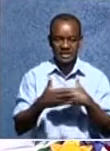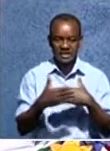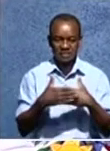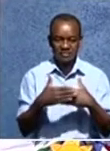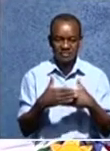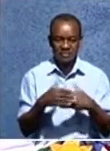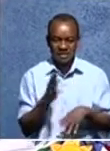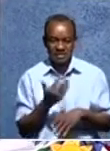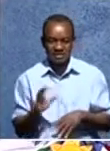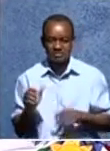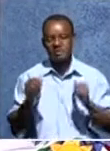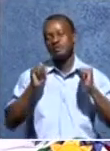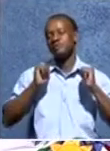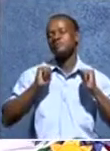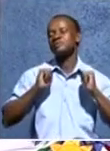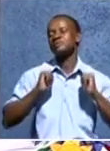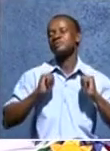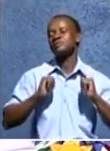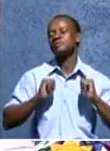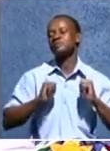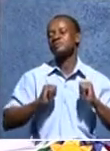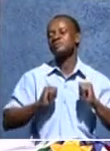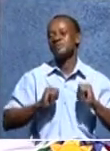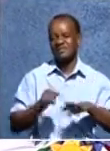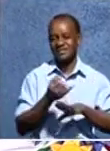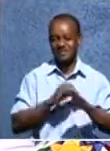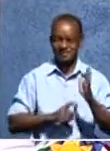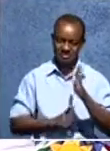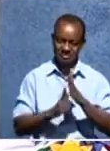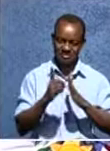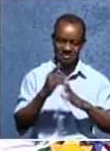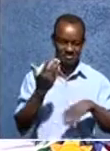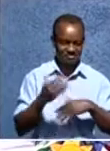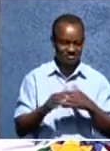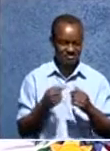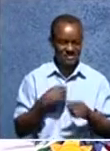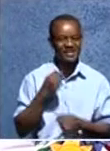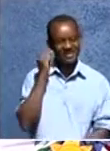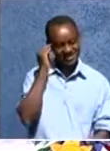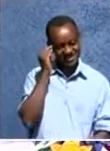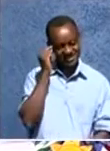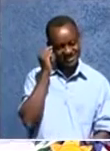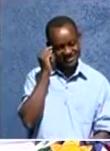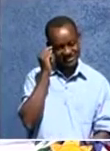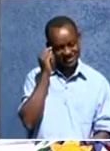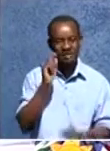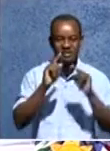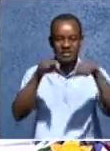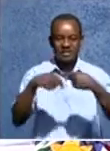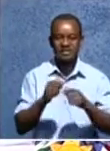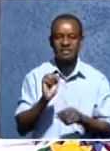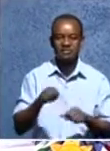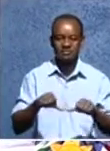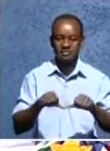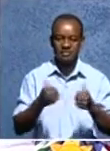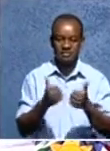hotel school that are planned are developed, and I think things will be better because people just need to, because generally people do sleep